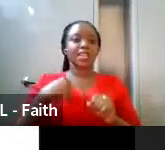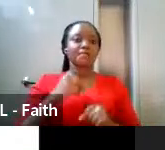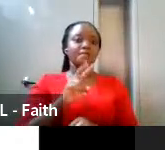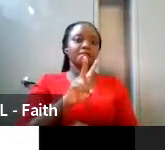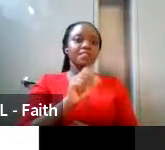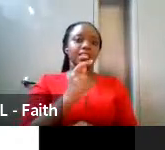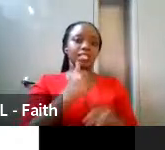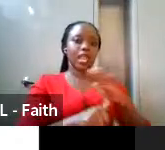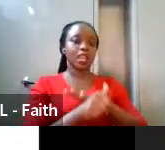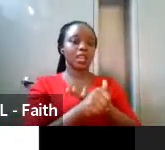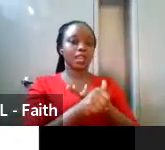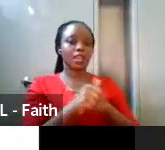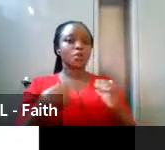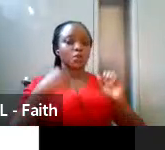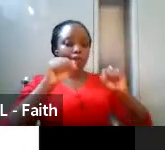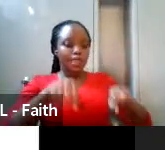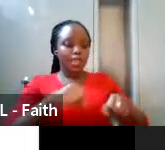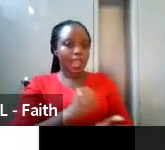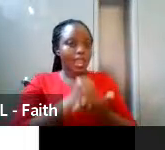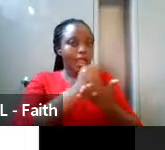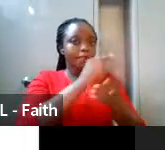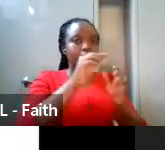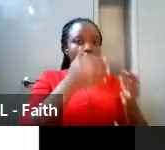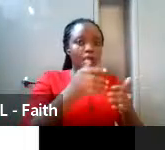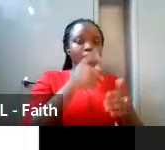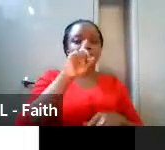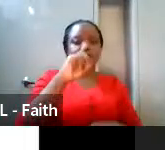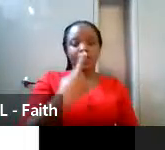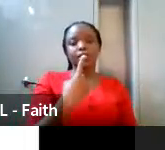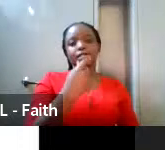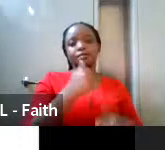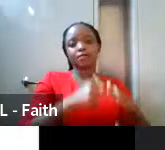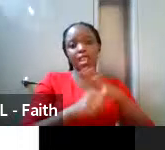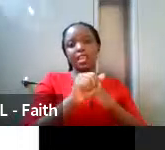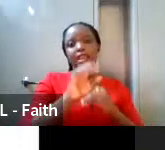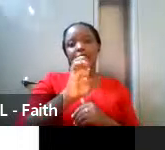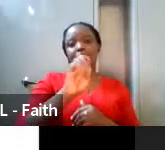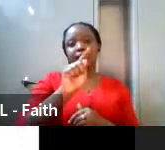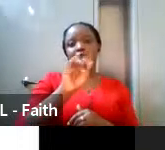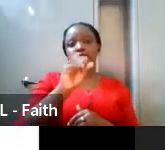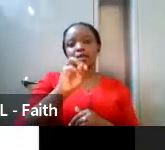So we can start by assisting you on how to onboard on eTIMS.